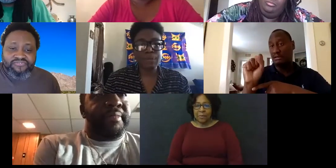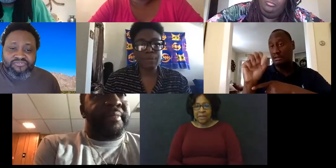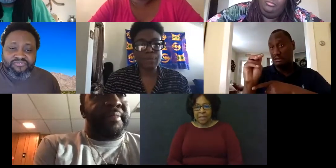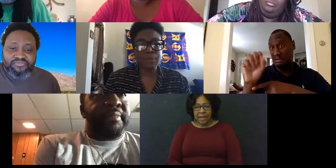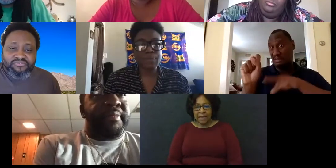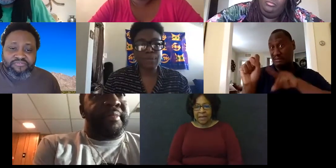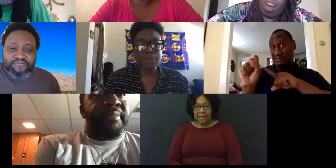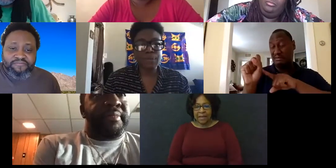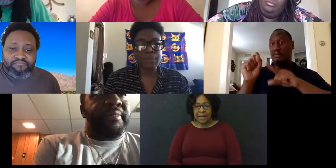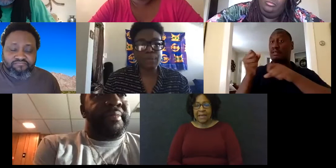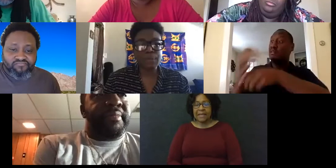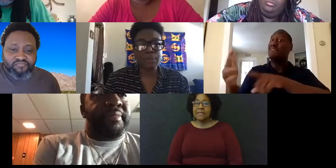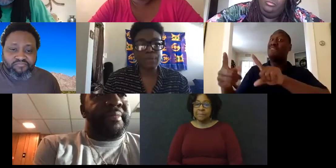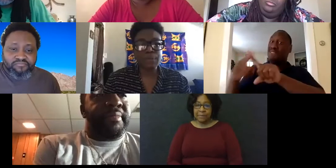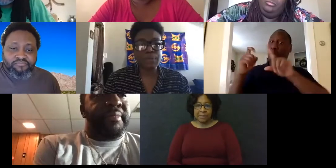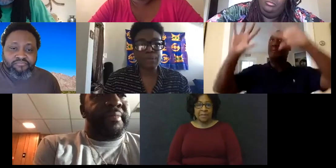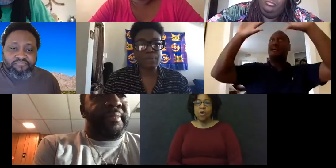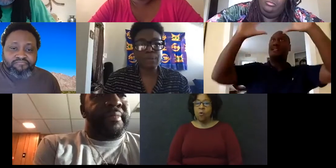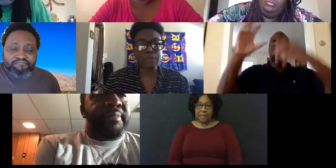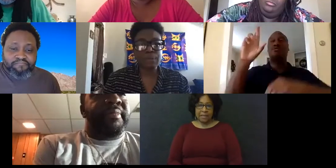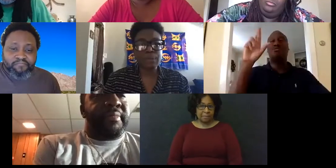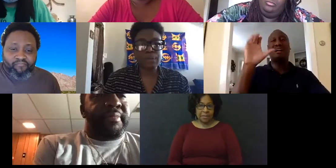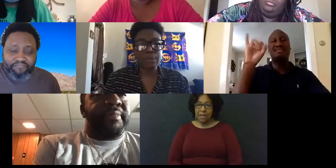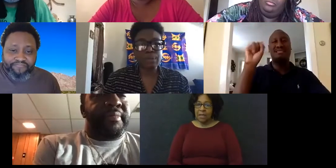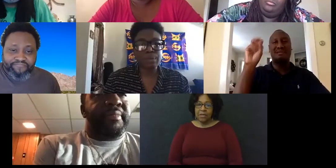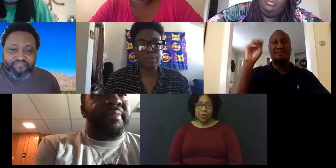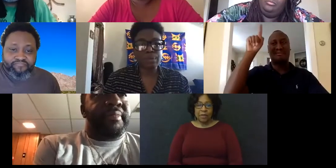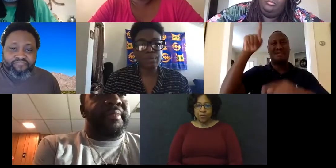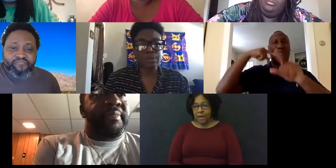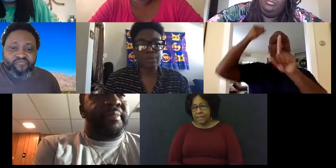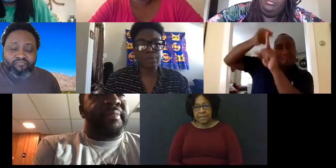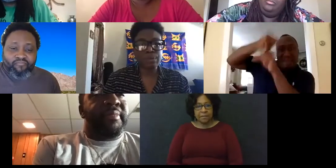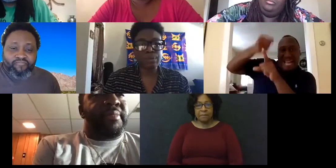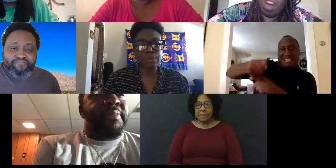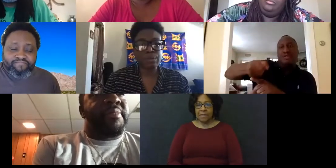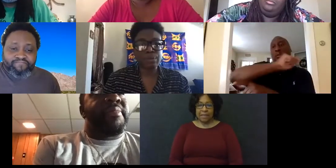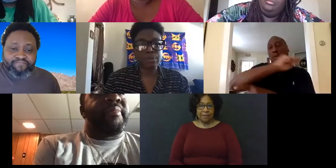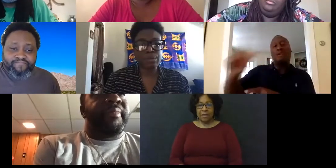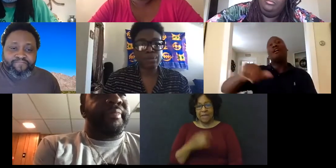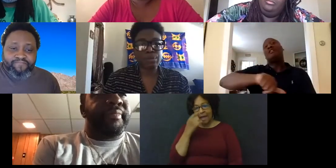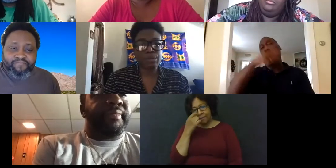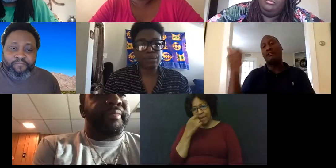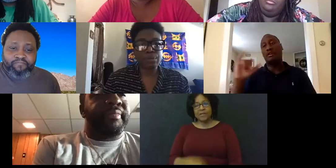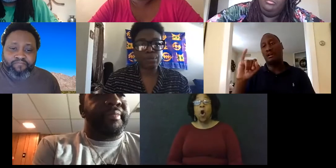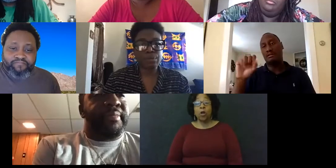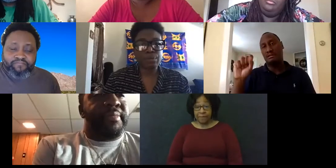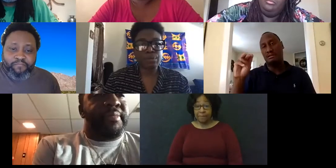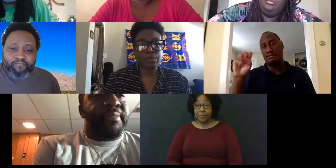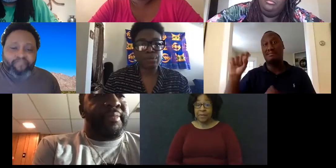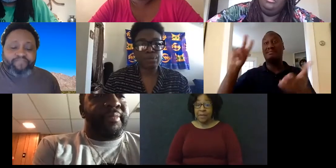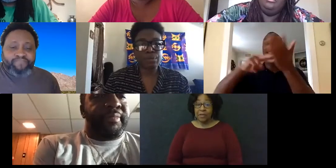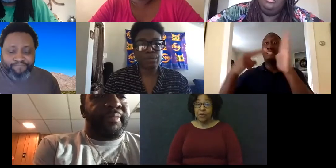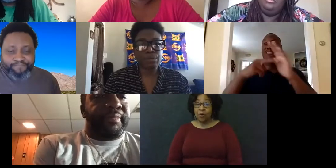are so many isms, you know, there's racism, and then that impacts all of